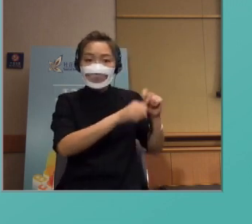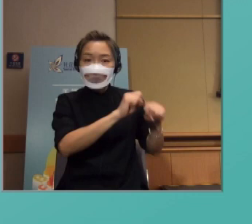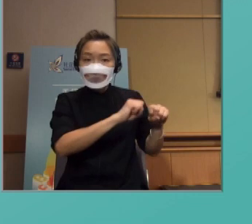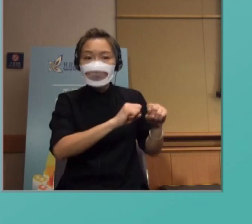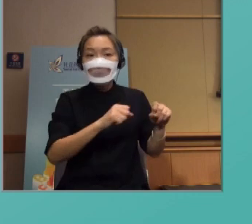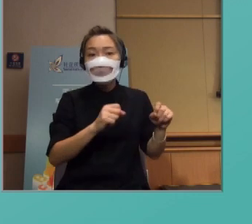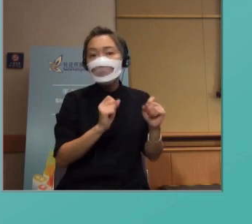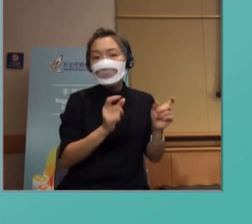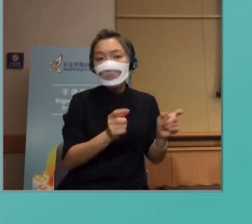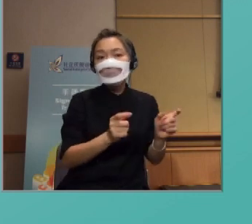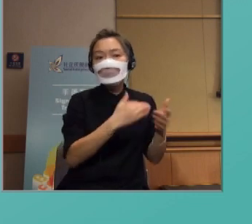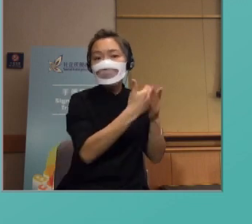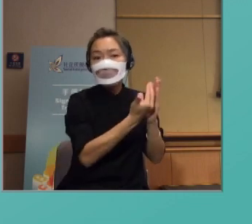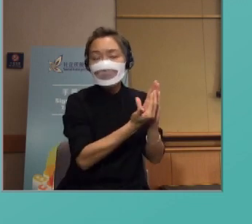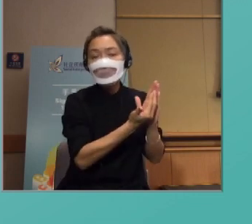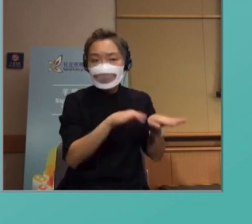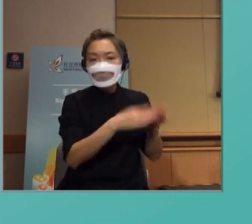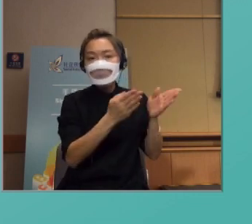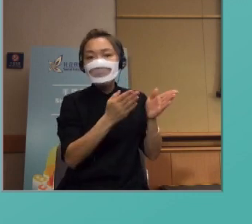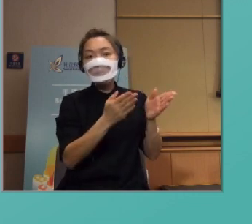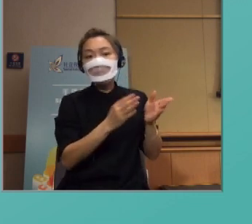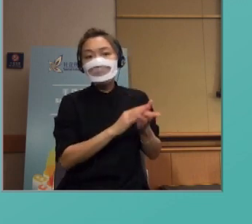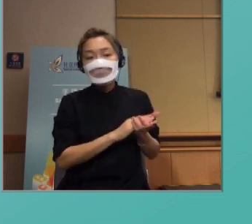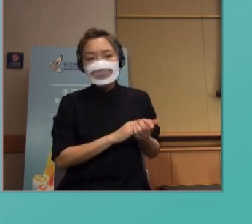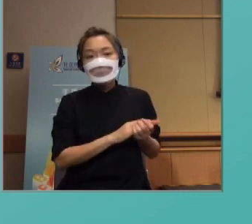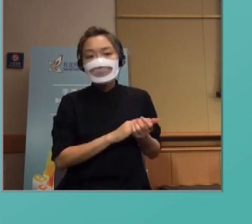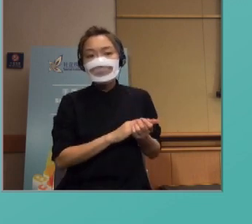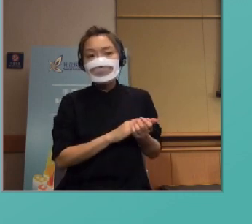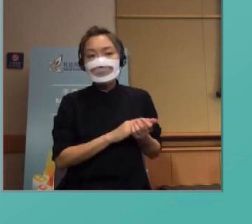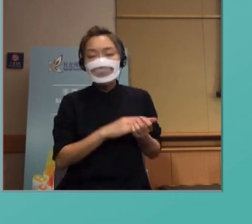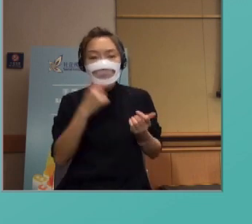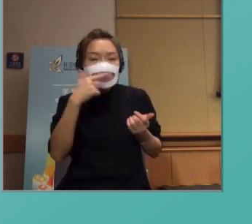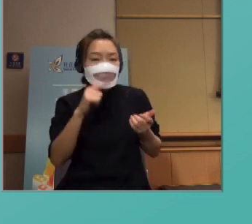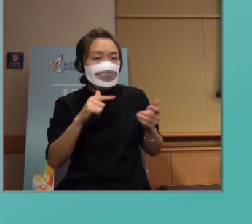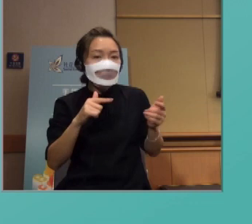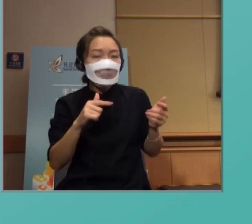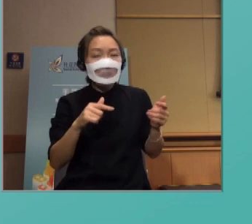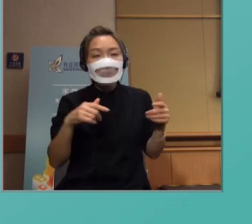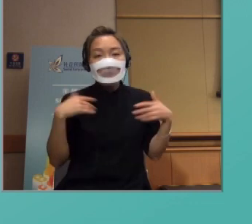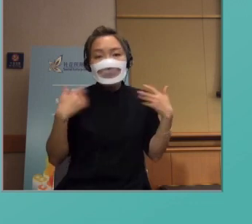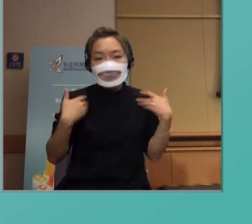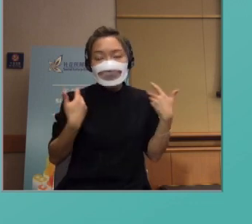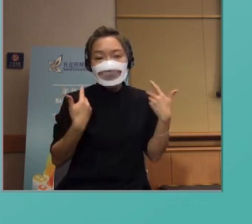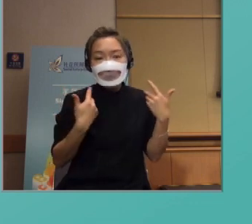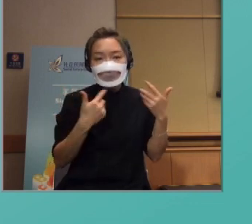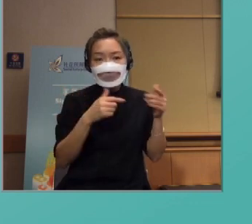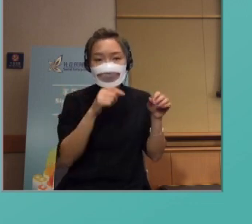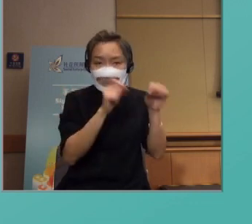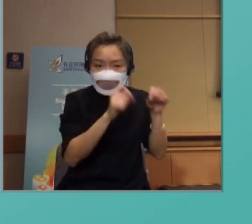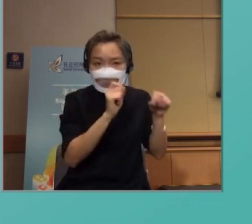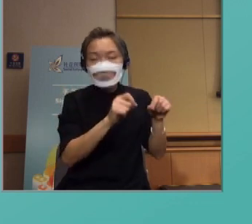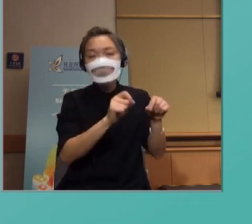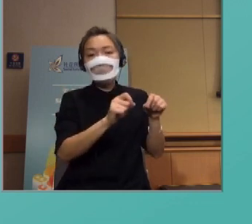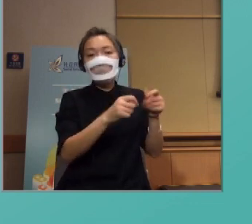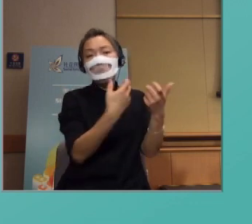of Genesis and other kinds of games in which people started to experiment with arts in the digital form.